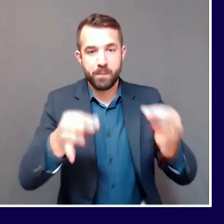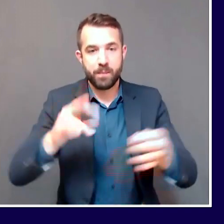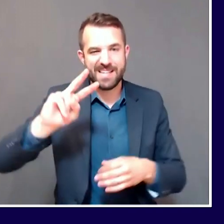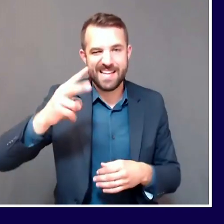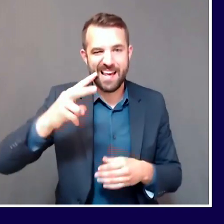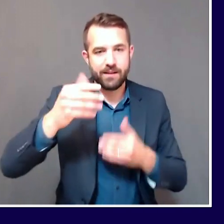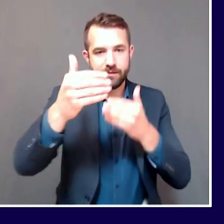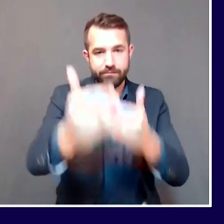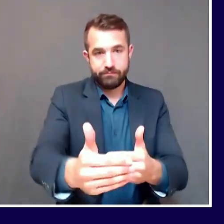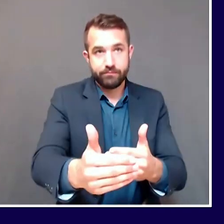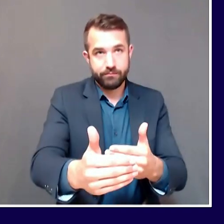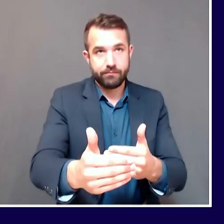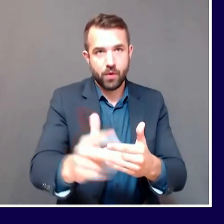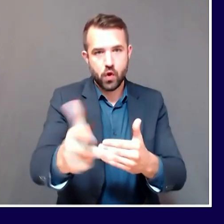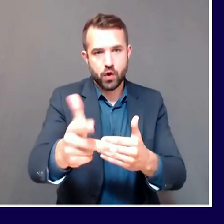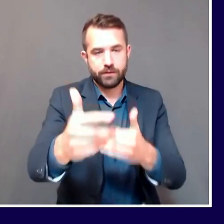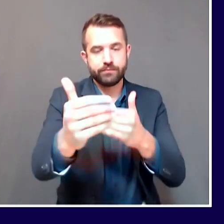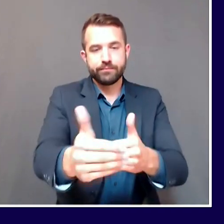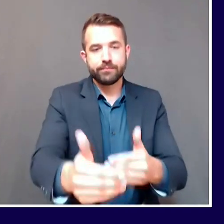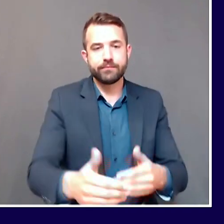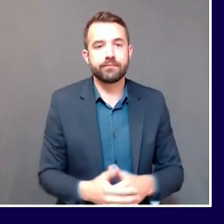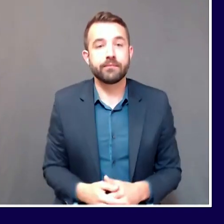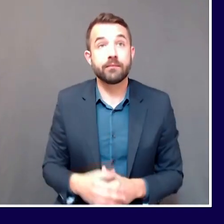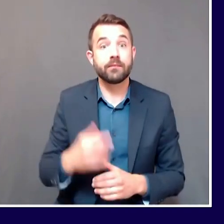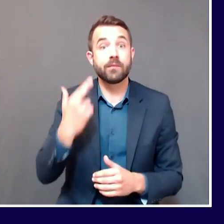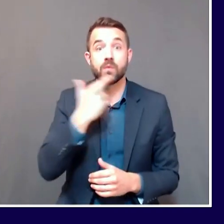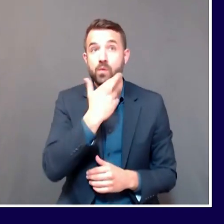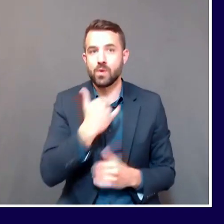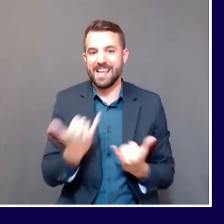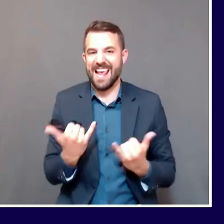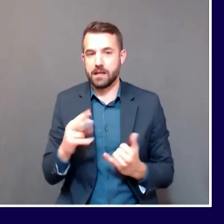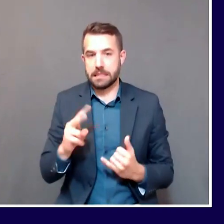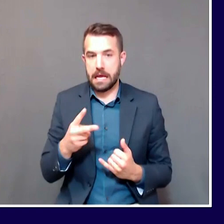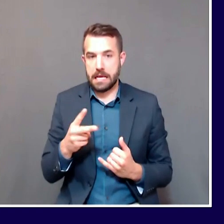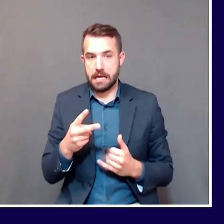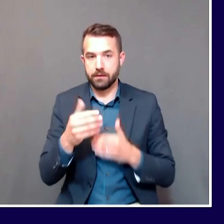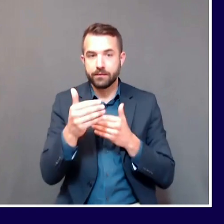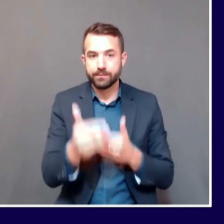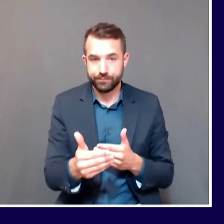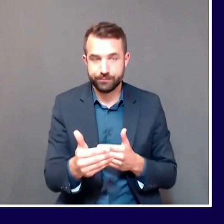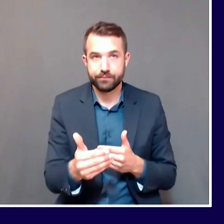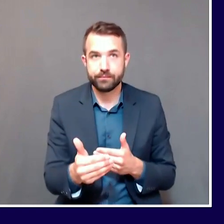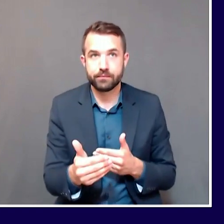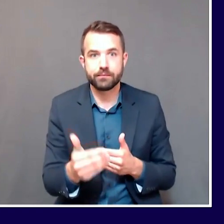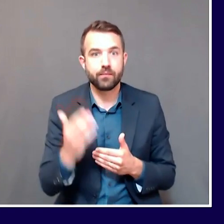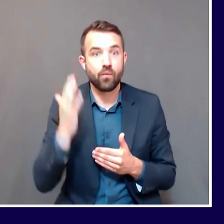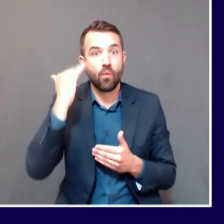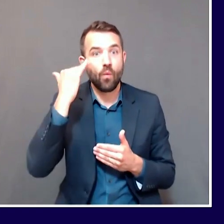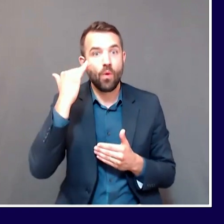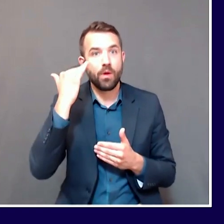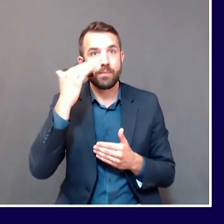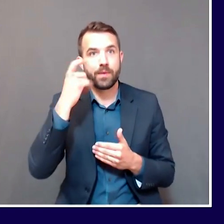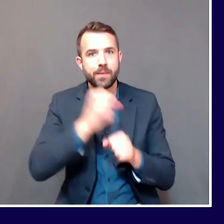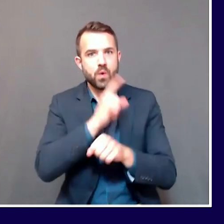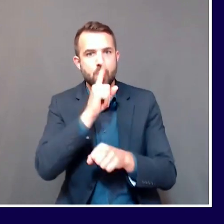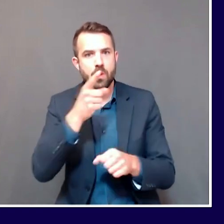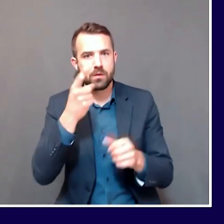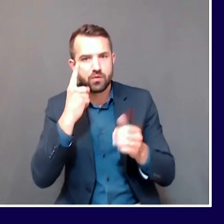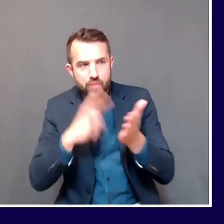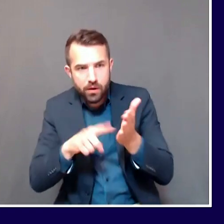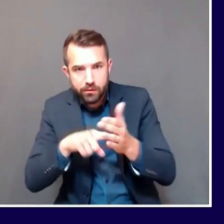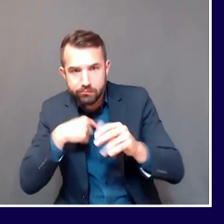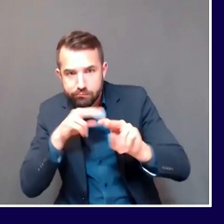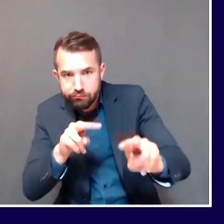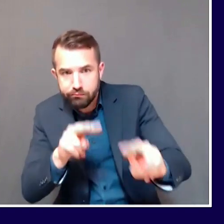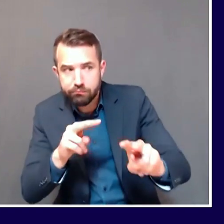say, and restaurants in stage 2. What we're doing, again, in a way that allows for us to study and test and make sure we're doing a good job